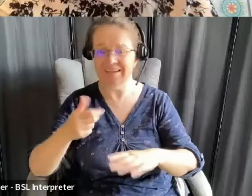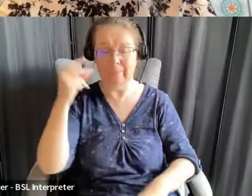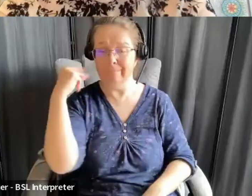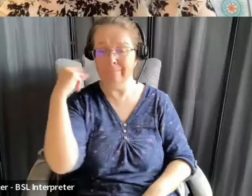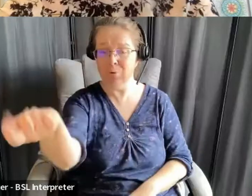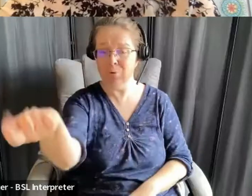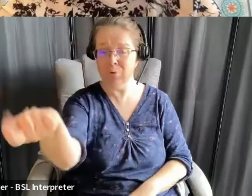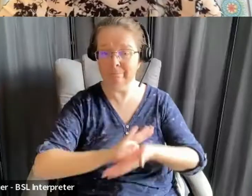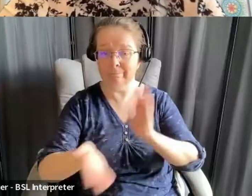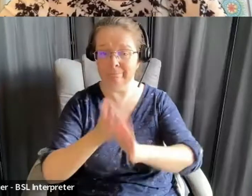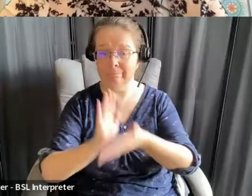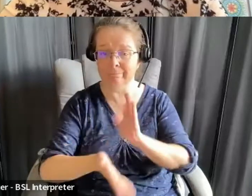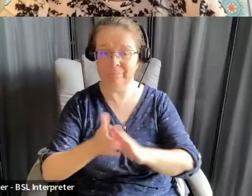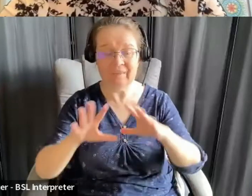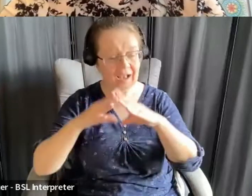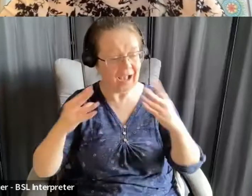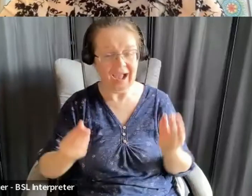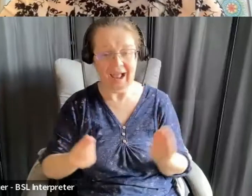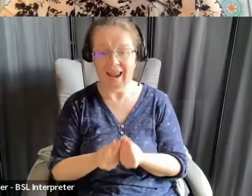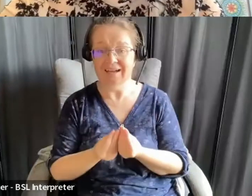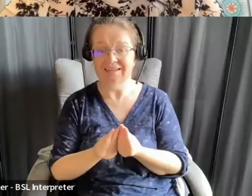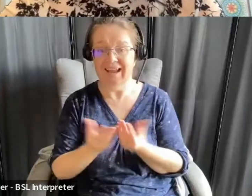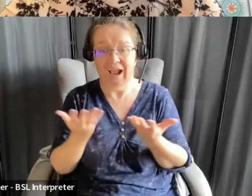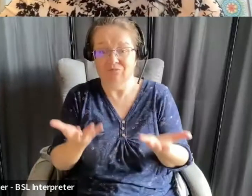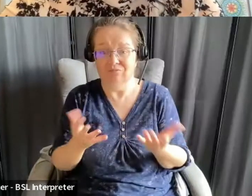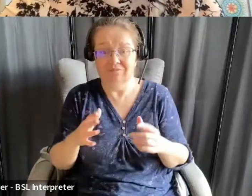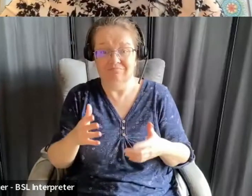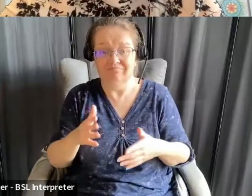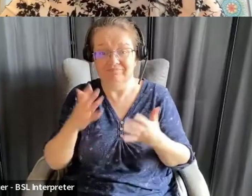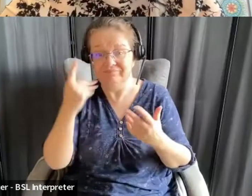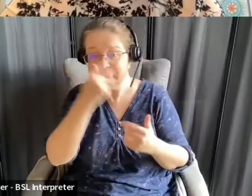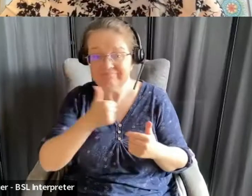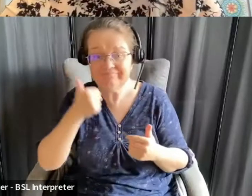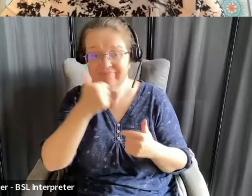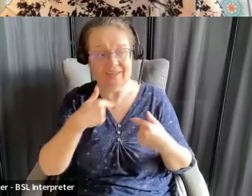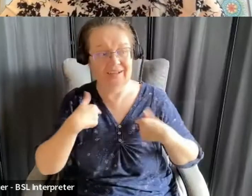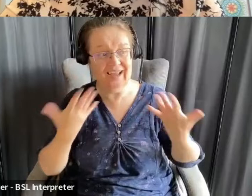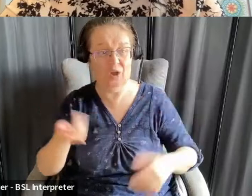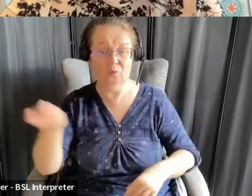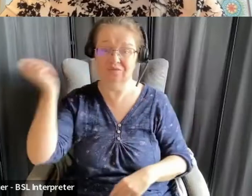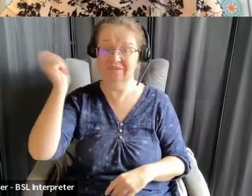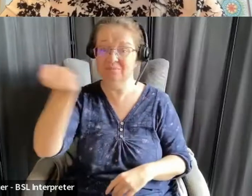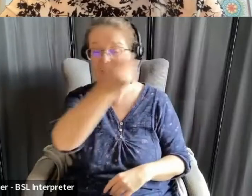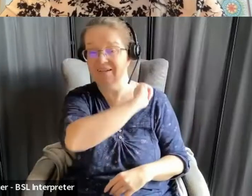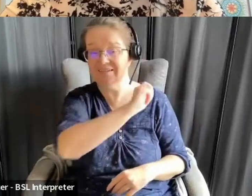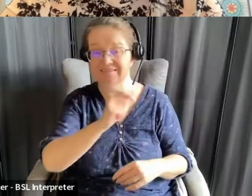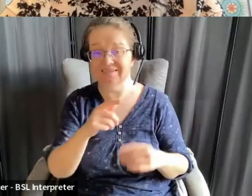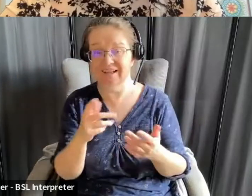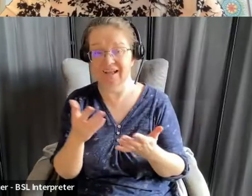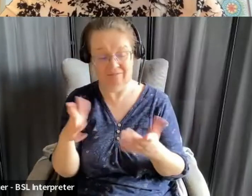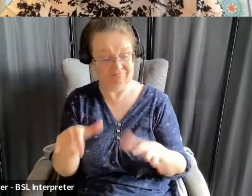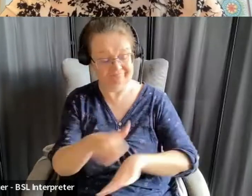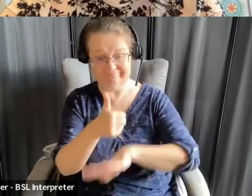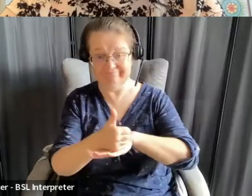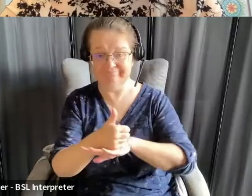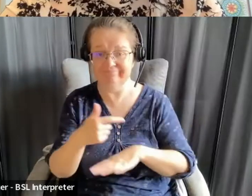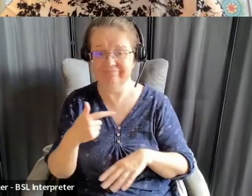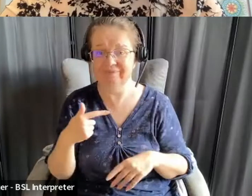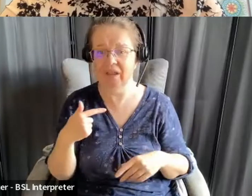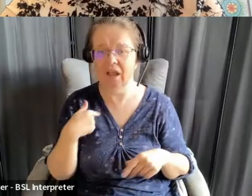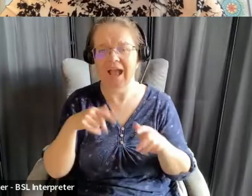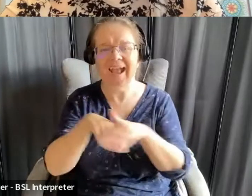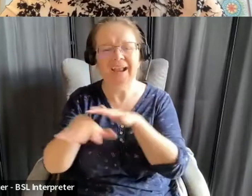And now Holistic Hideout is a trading little spa cabin in a lovely, idyllic